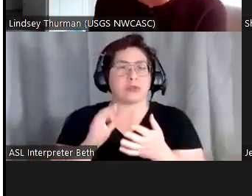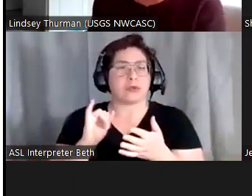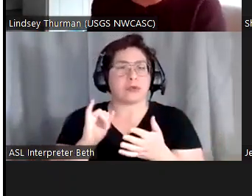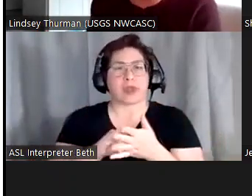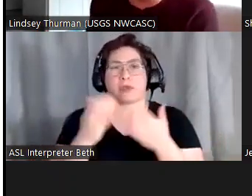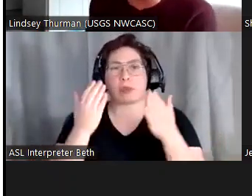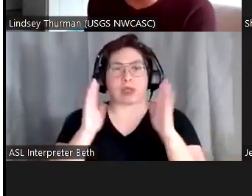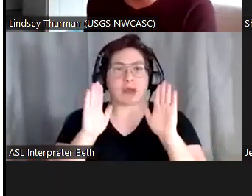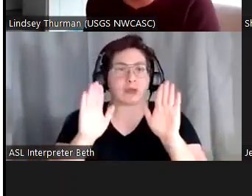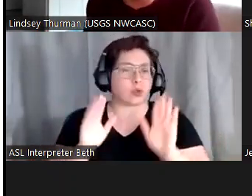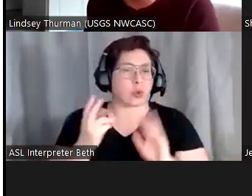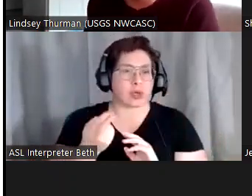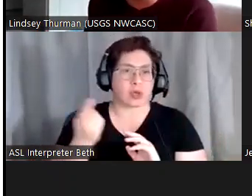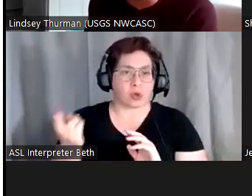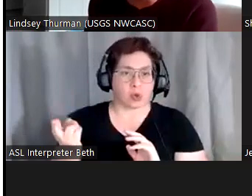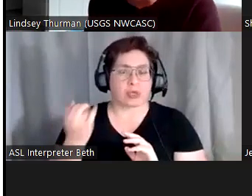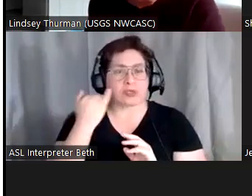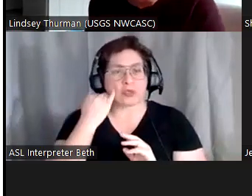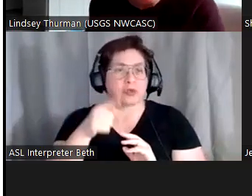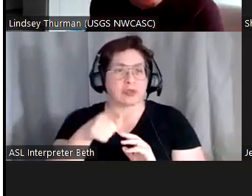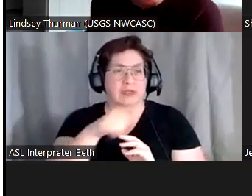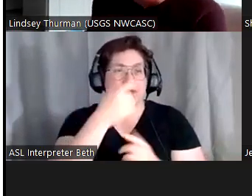if you're interested in the topic of evolution.